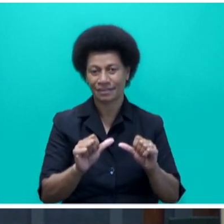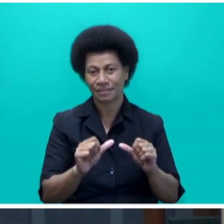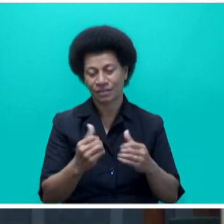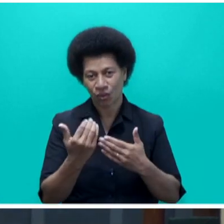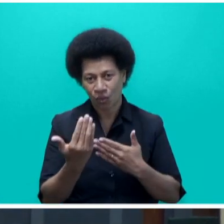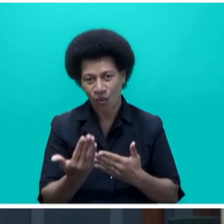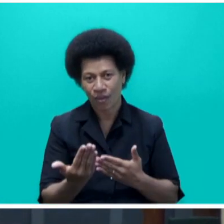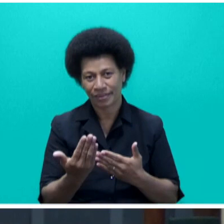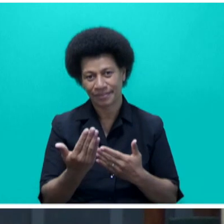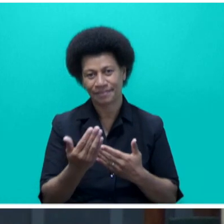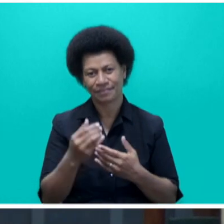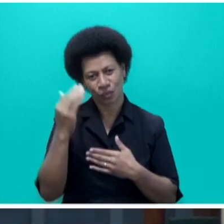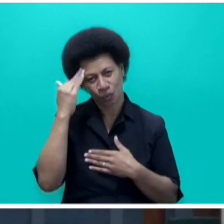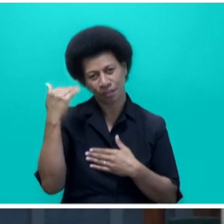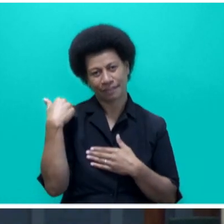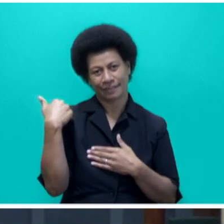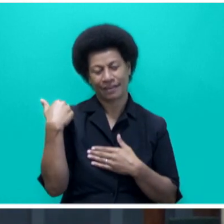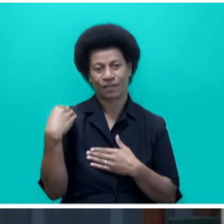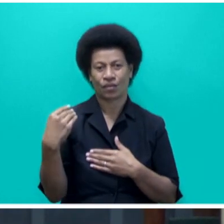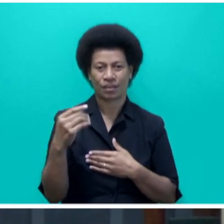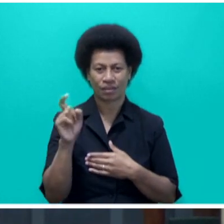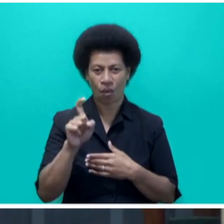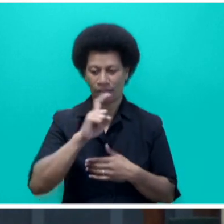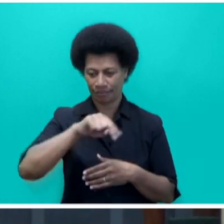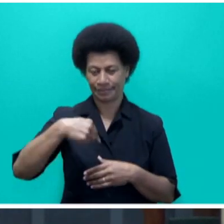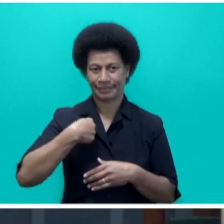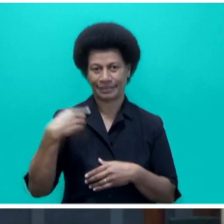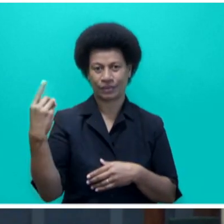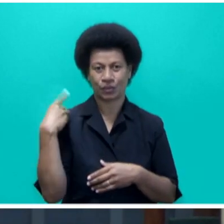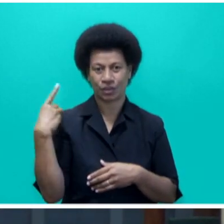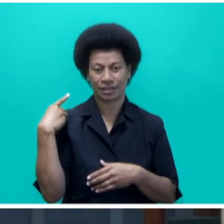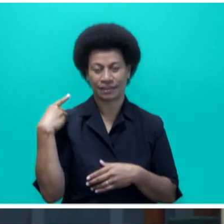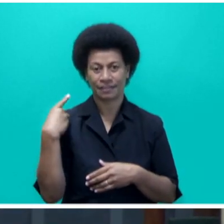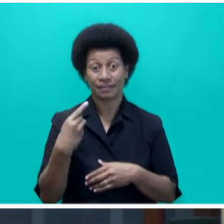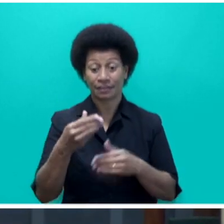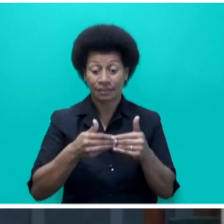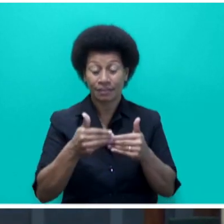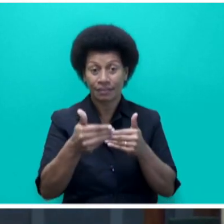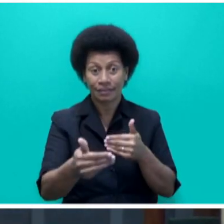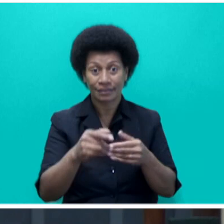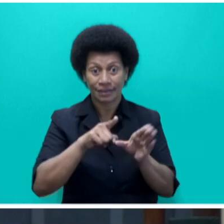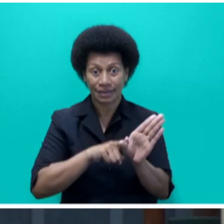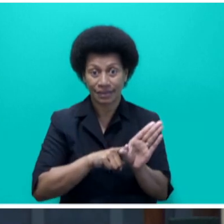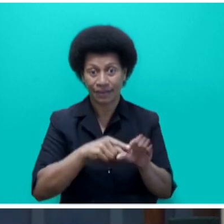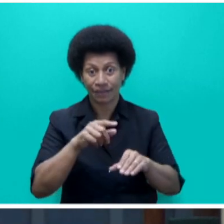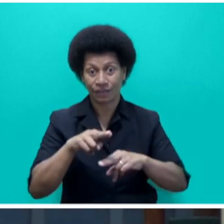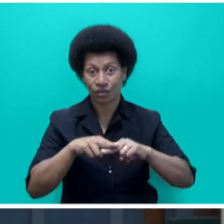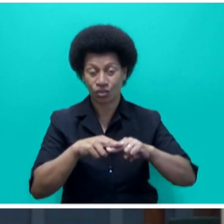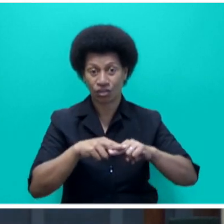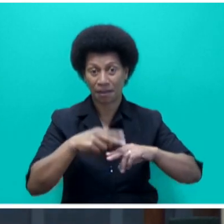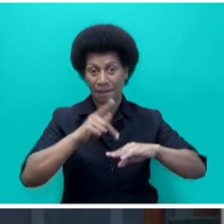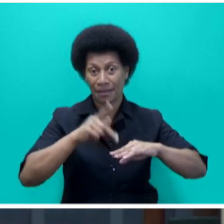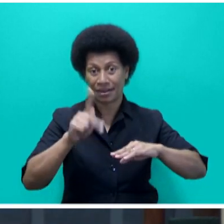passionate reminder on the call of duty on all of us. As we move into a new year in the Fijian Parliament, the message